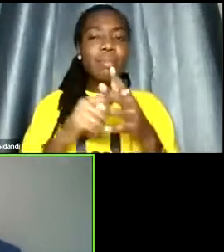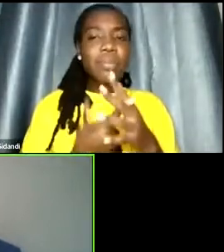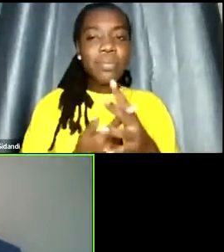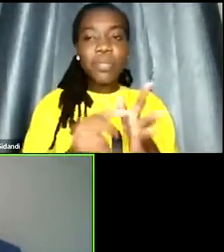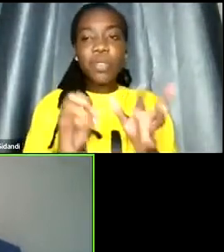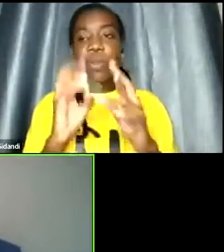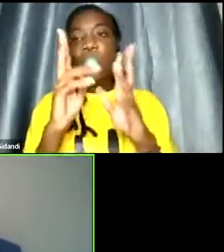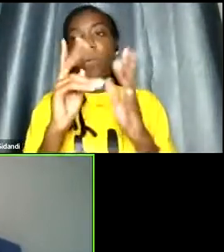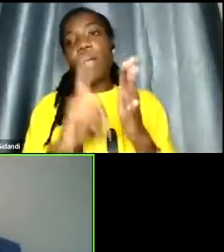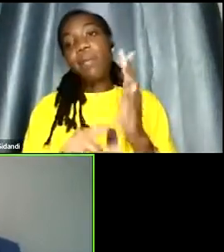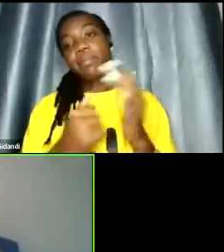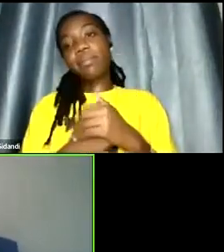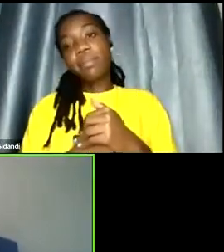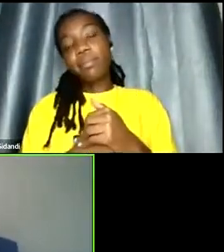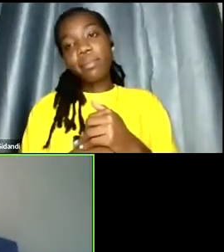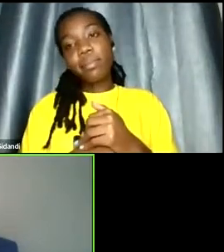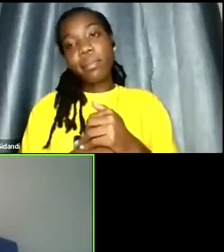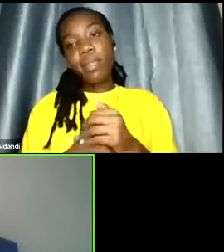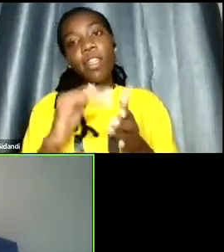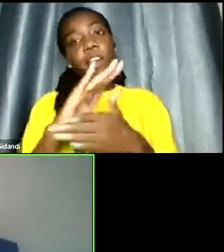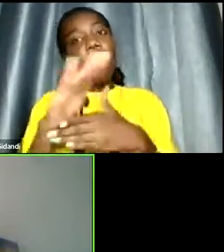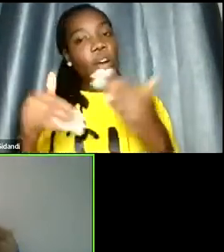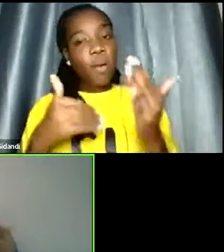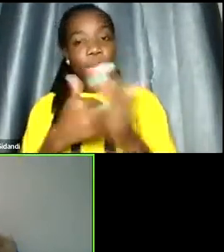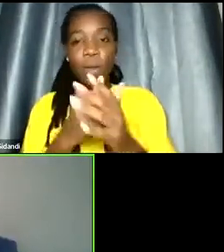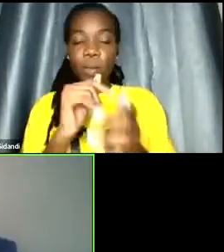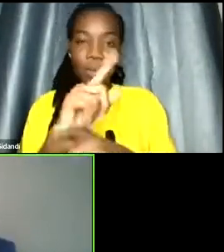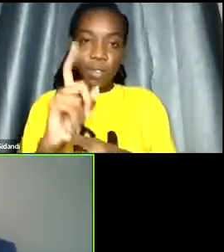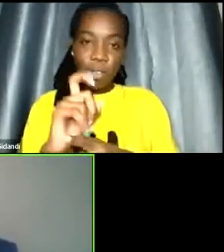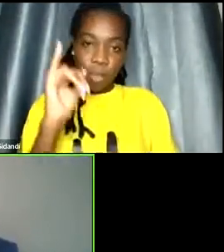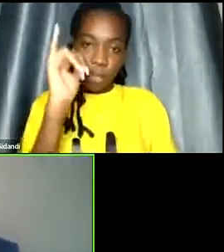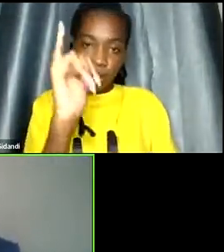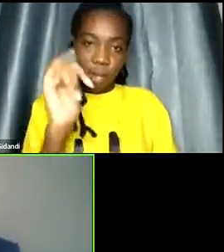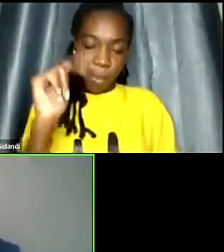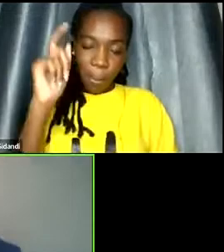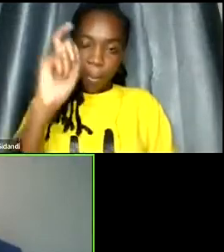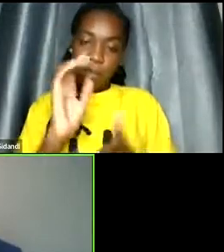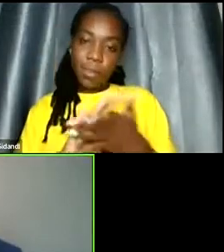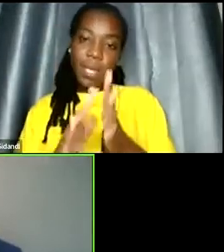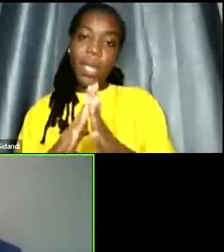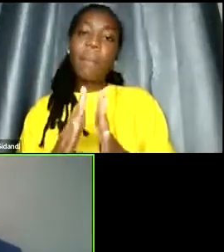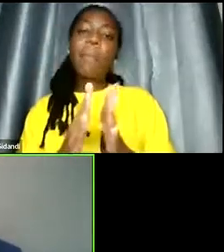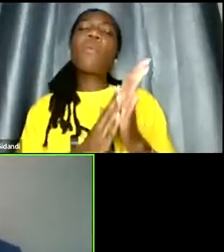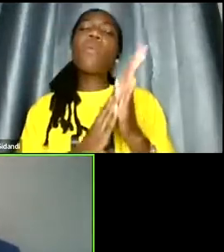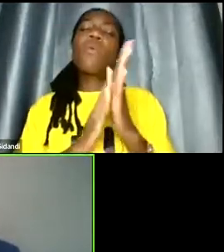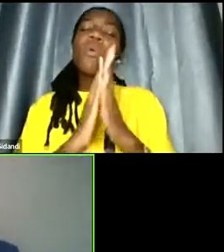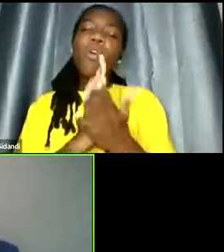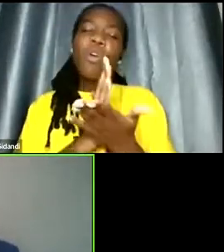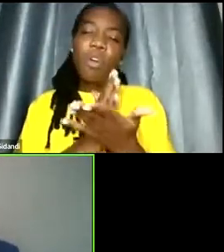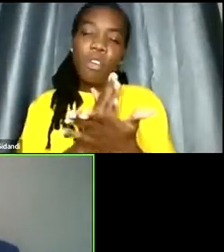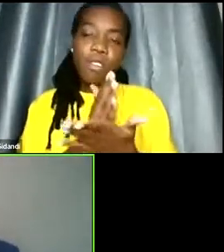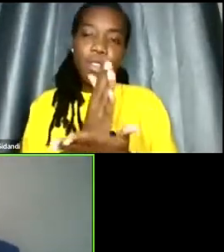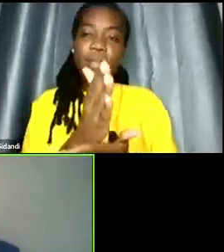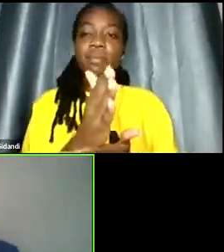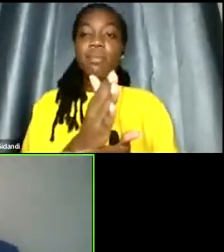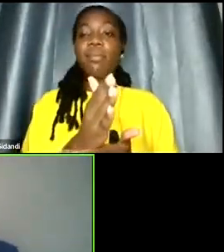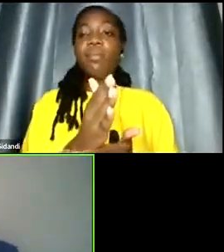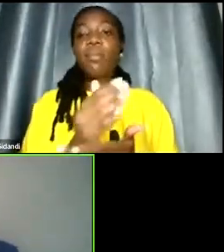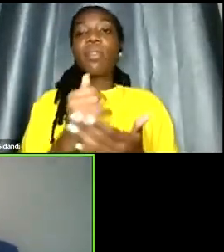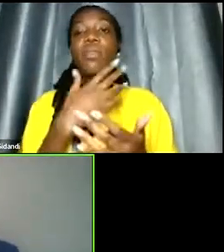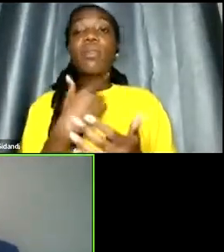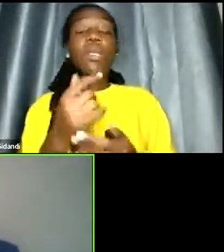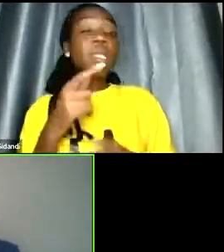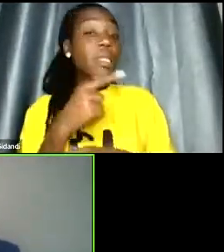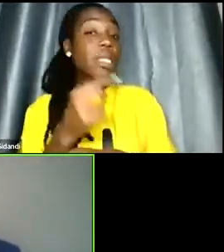hole? All these questions you ought to ask yourself, and you need to be brutally honest. And ladies and gentlemen, I want to caution you, especially you CEOs and